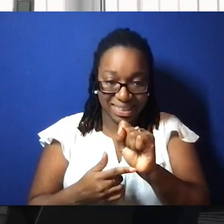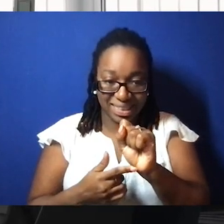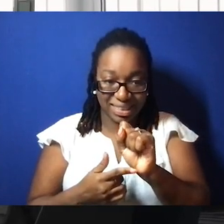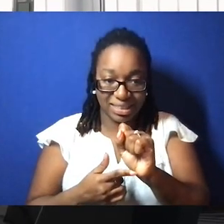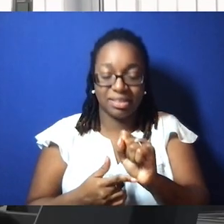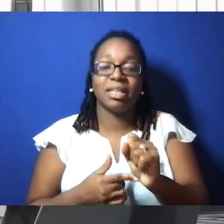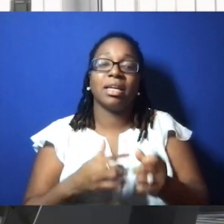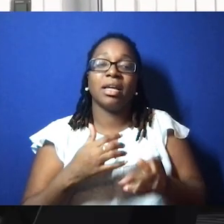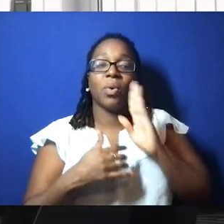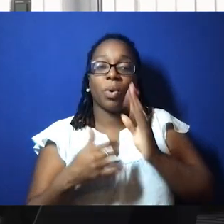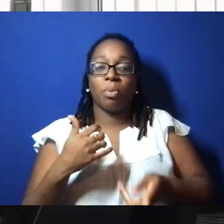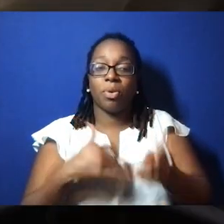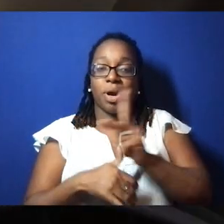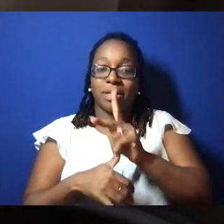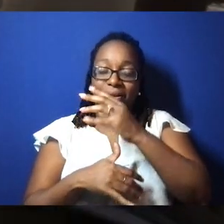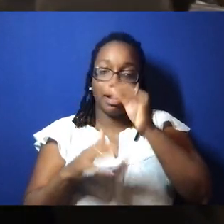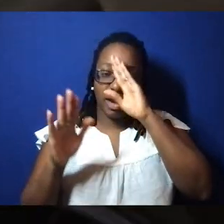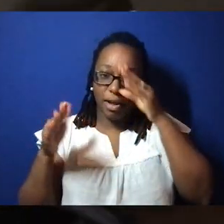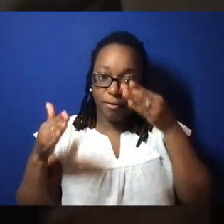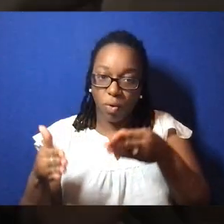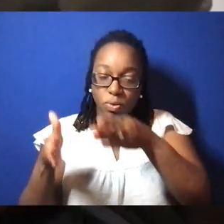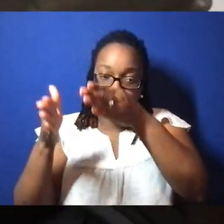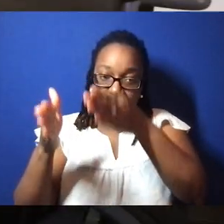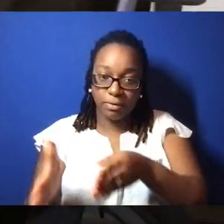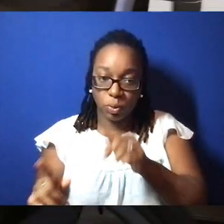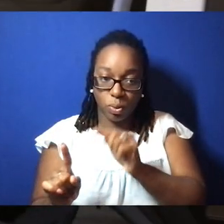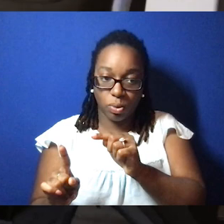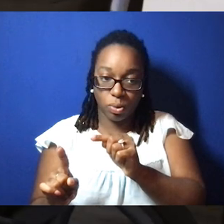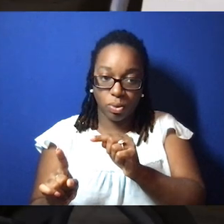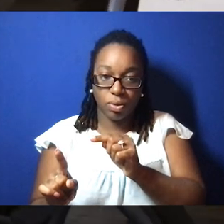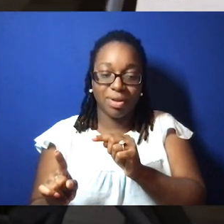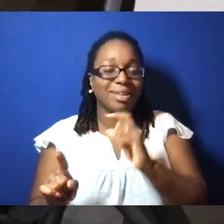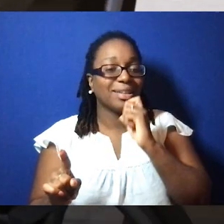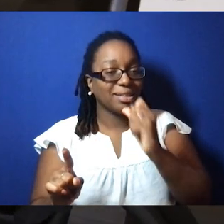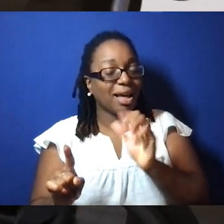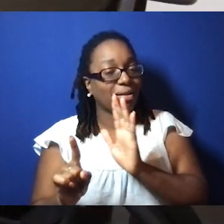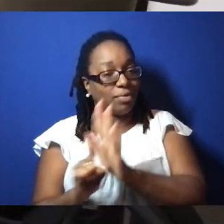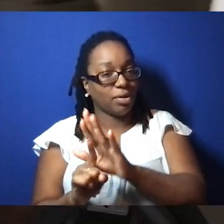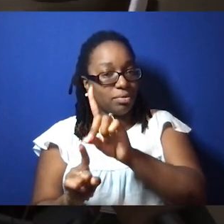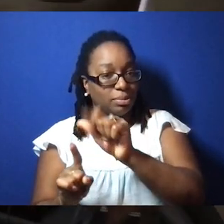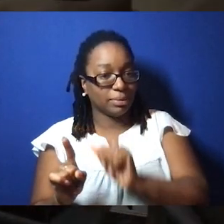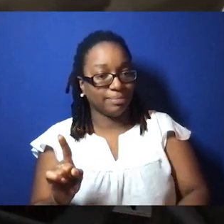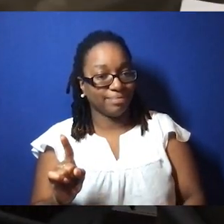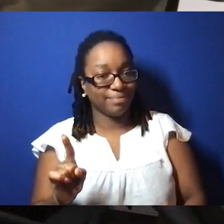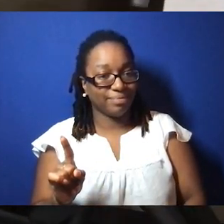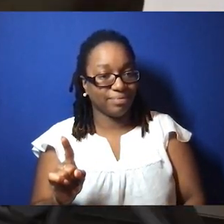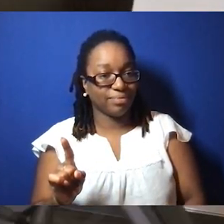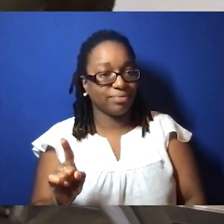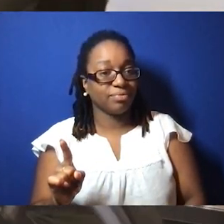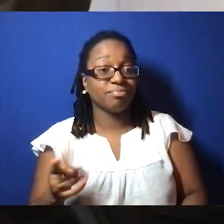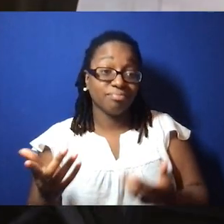person is. It prioritizes and focuses on the individual rather than their